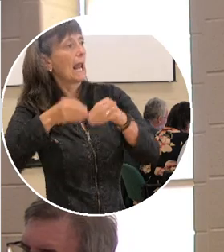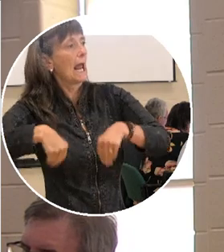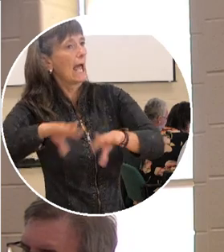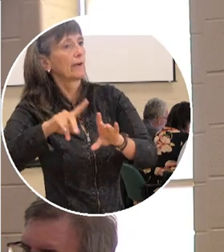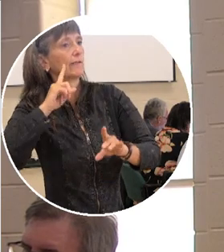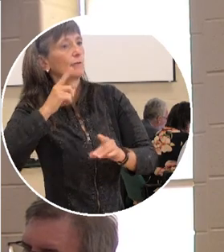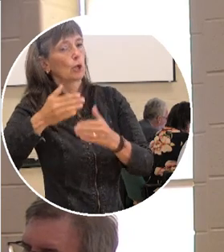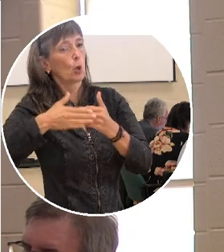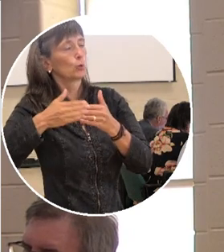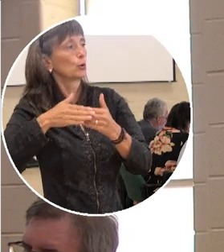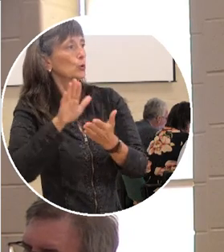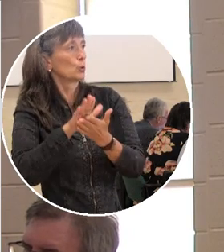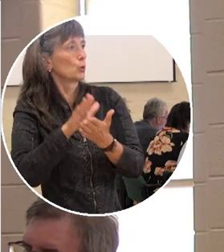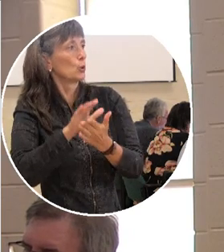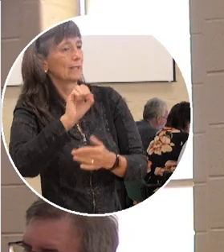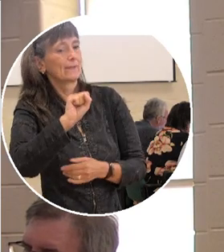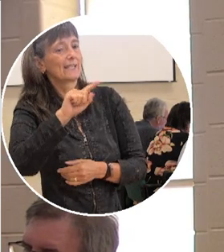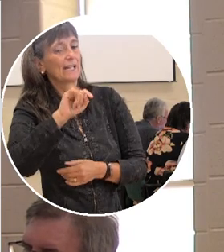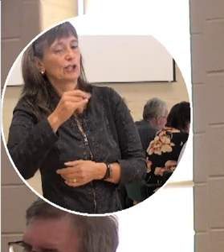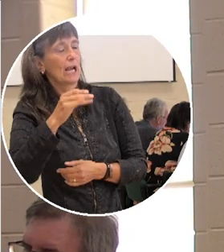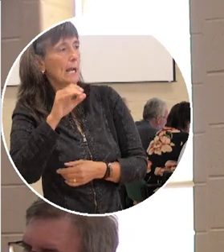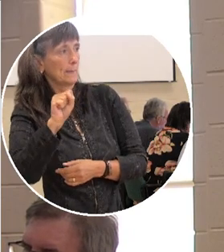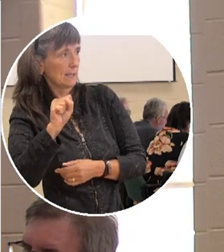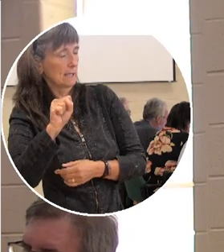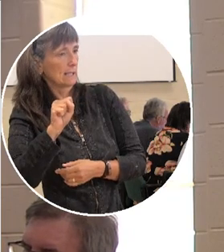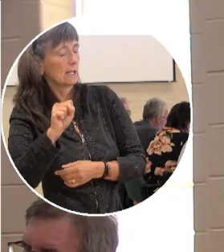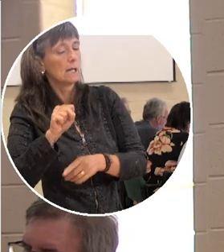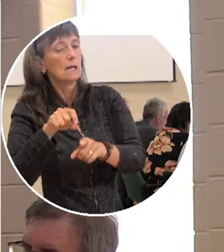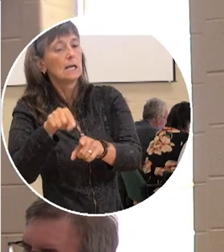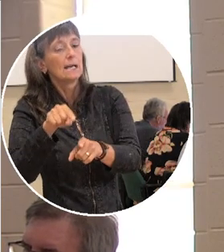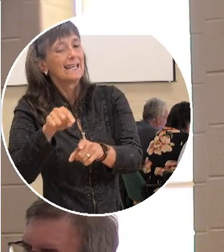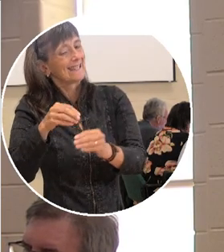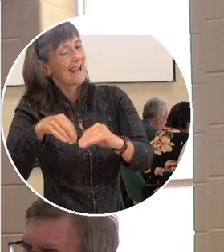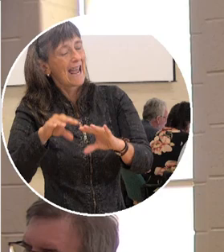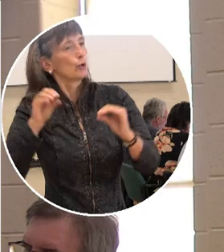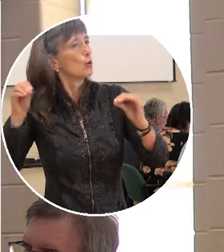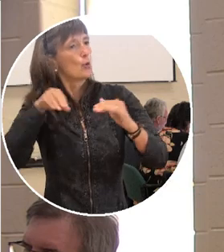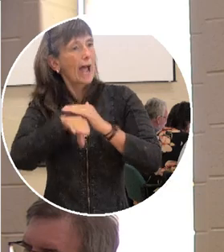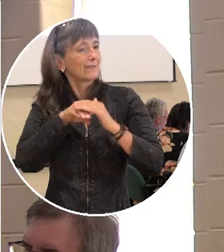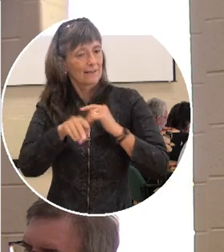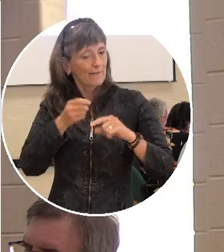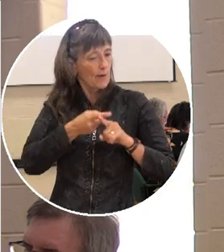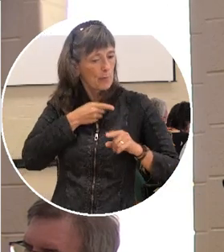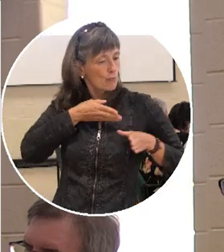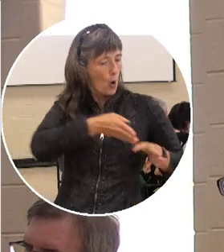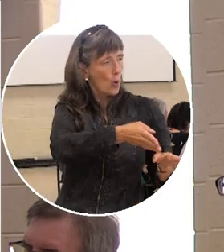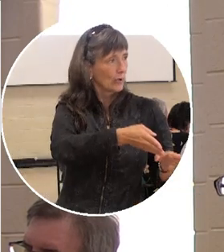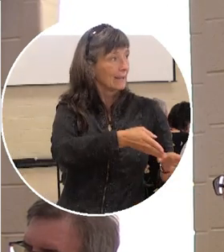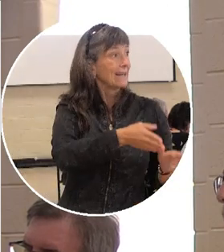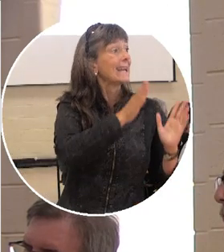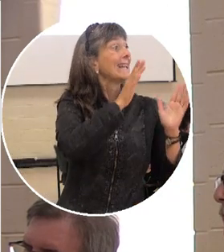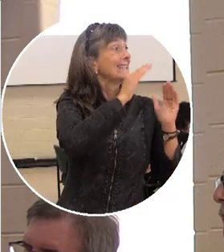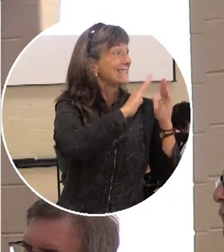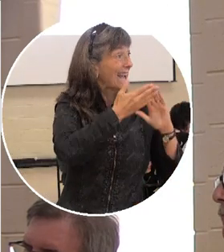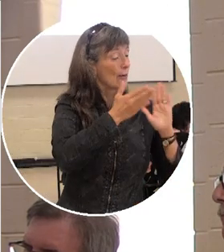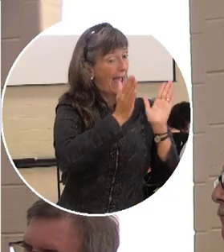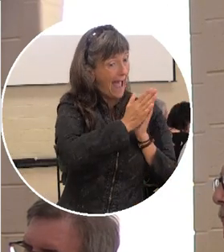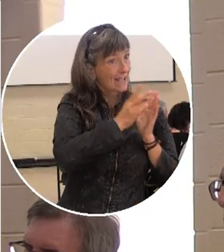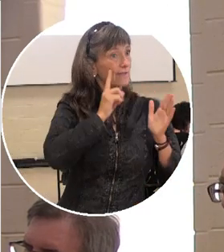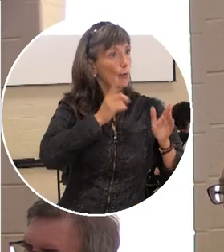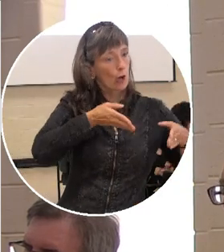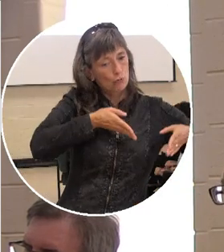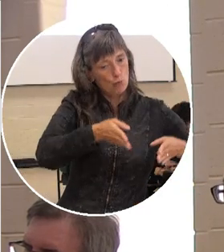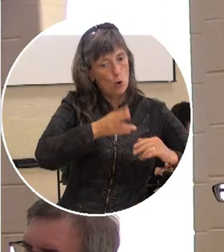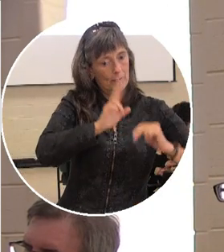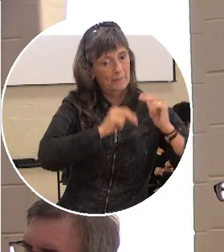Regional High School in the town of Port of Basque. The land does not have access from the main road, and the town is requesting a right-of-way easement